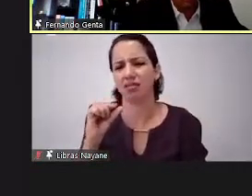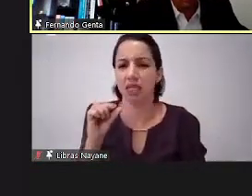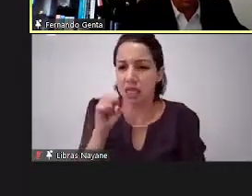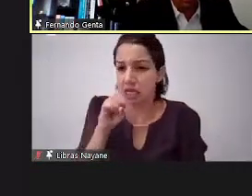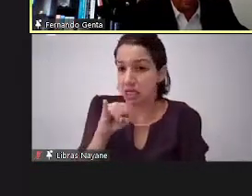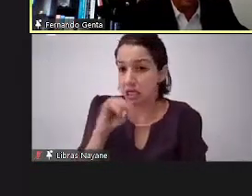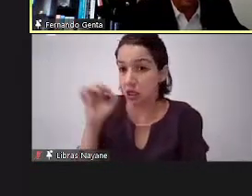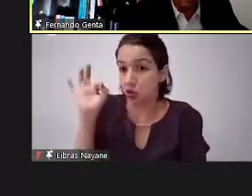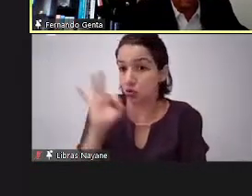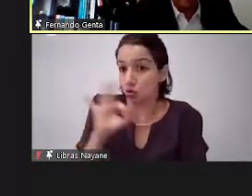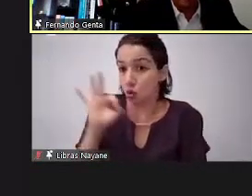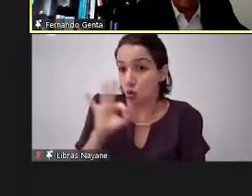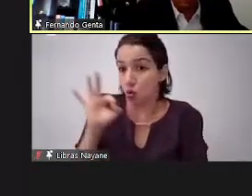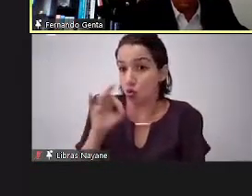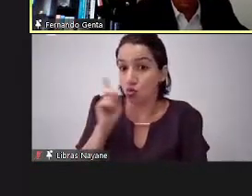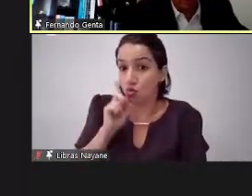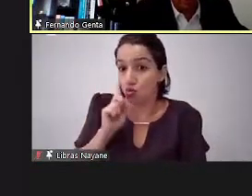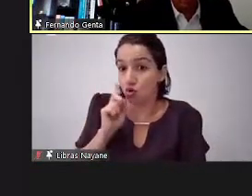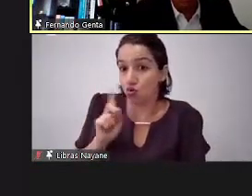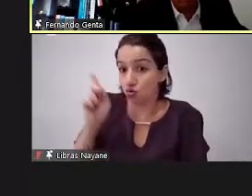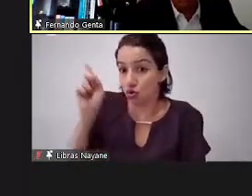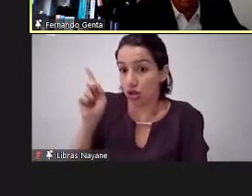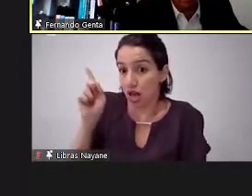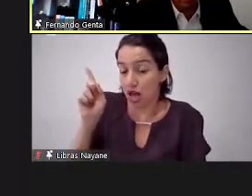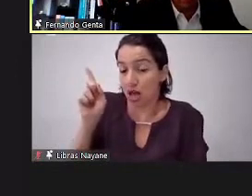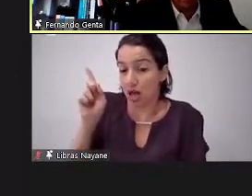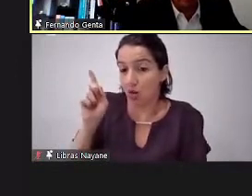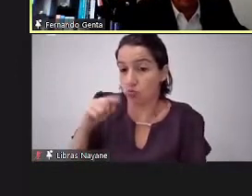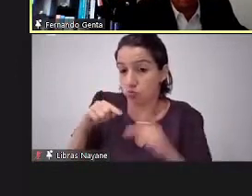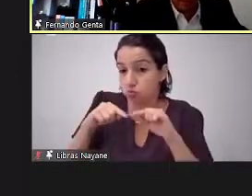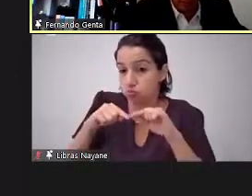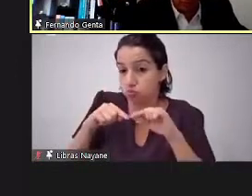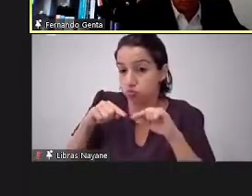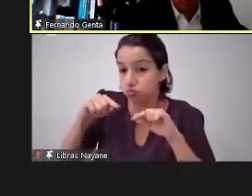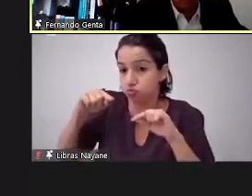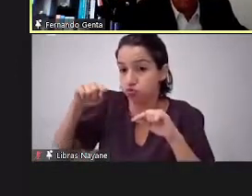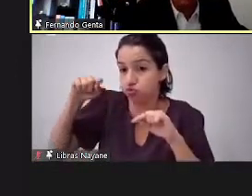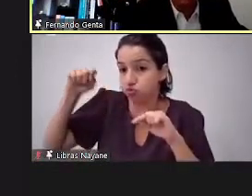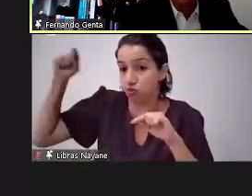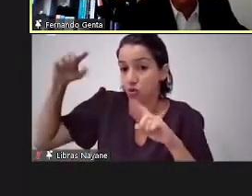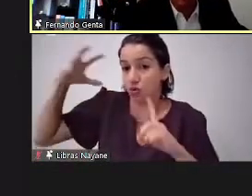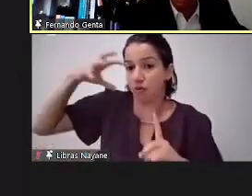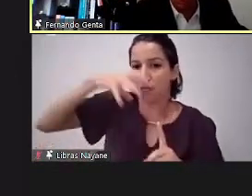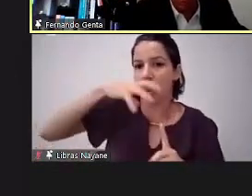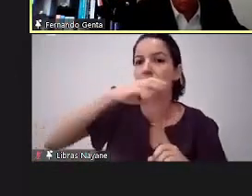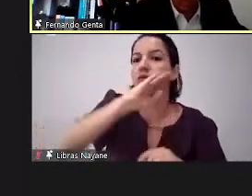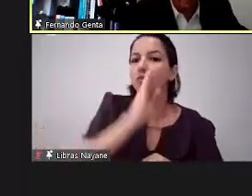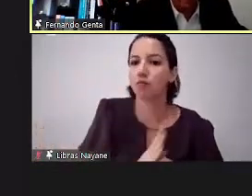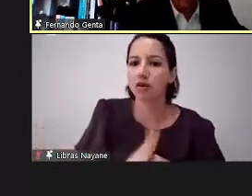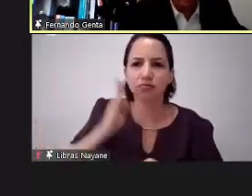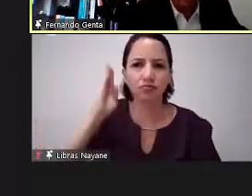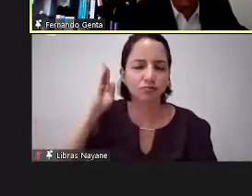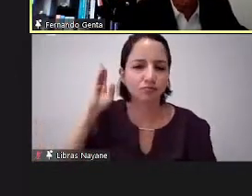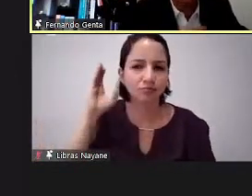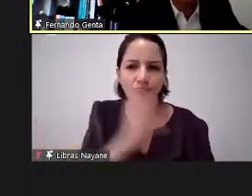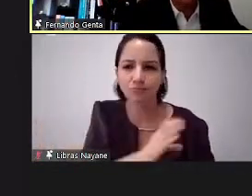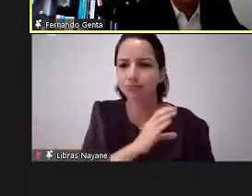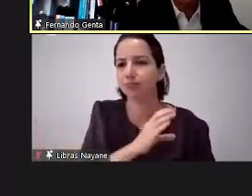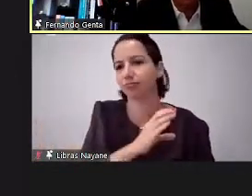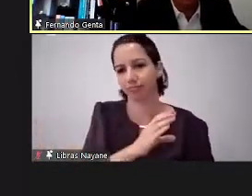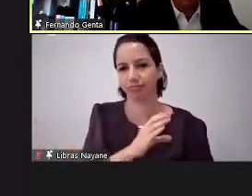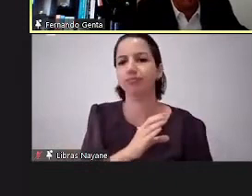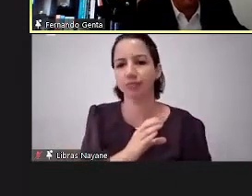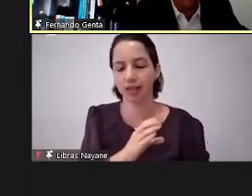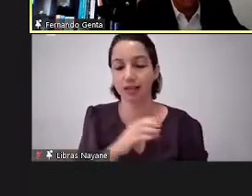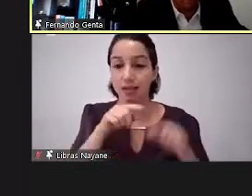If this accelerates in the US beyond the curve, this will bring an impact in